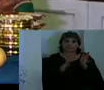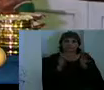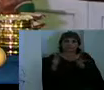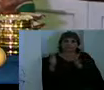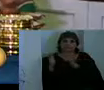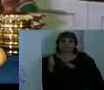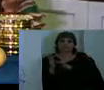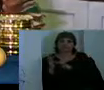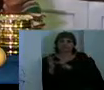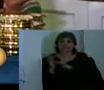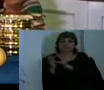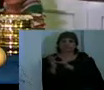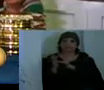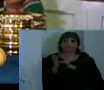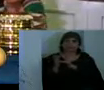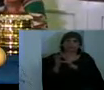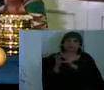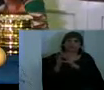Jesus